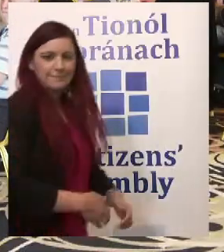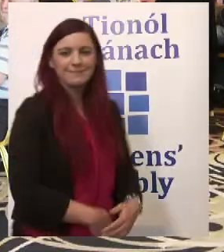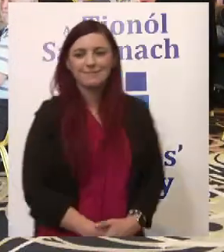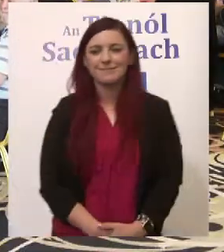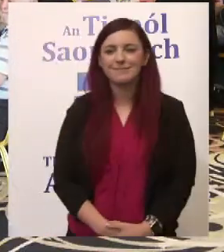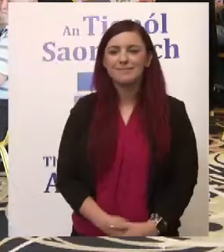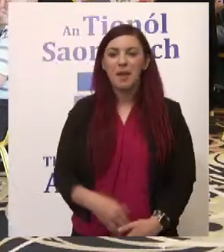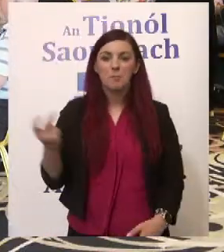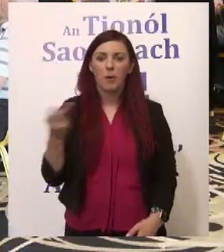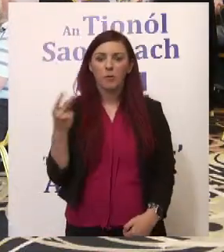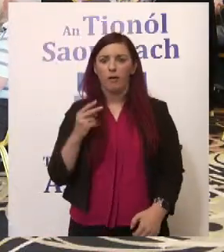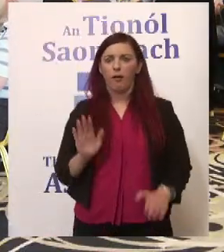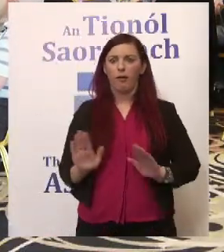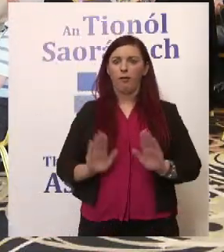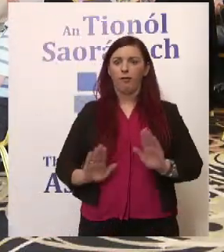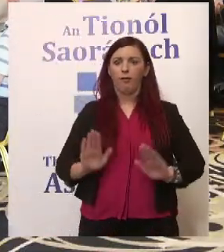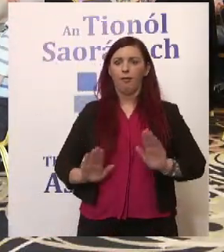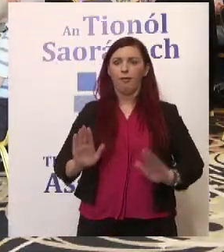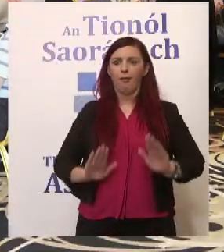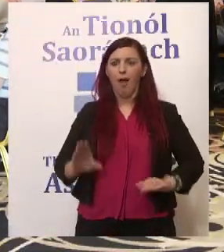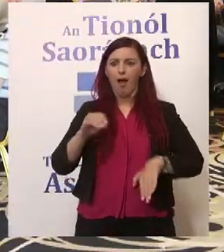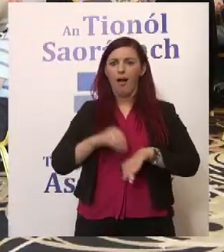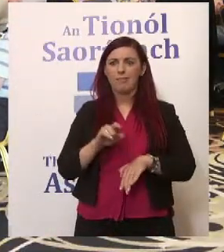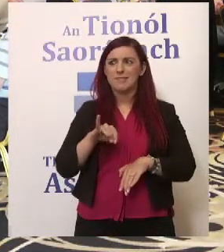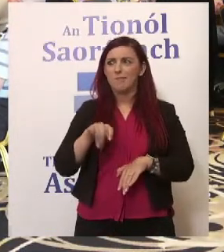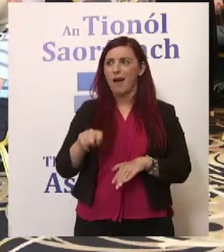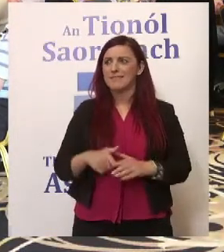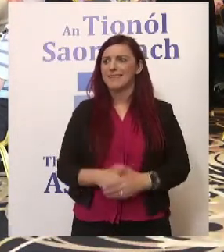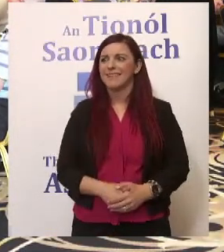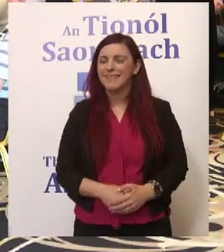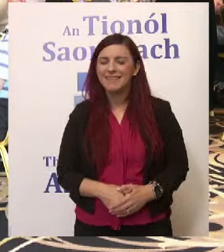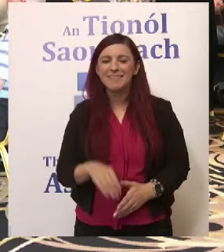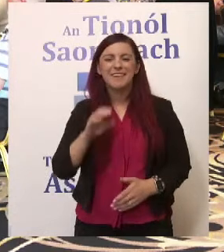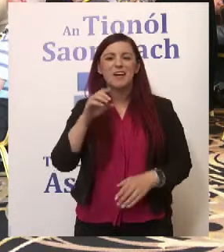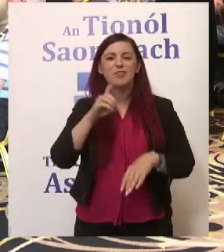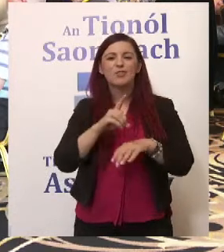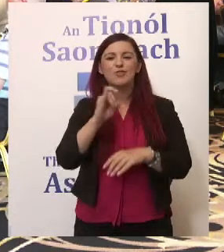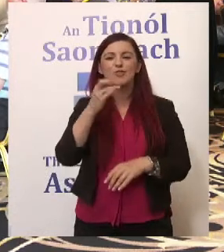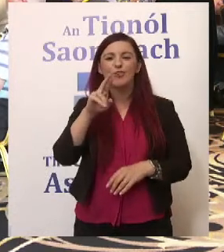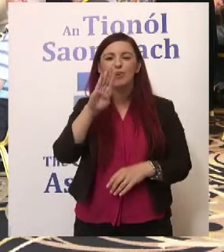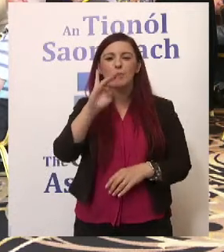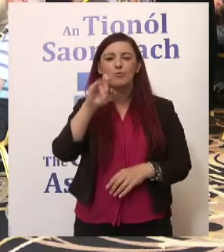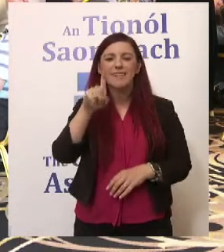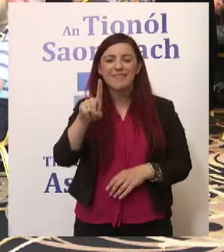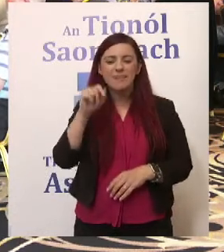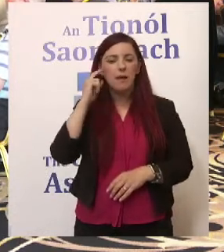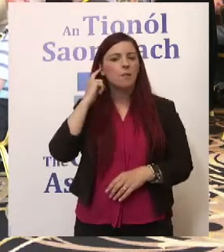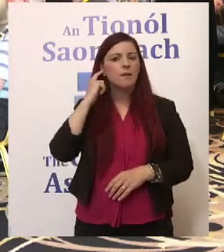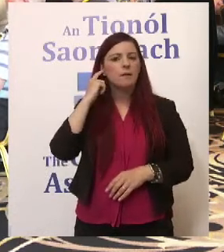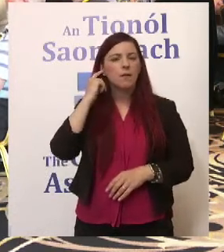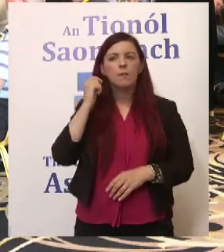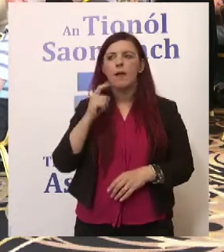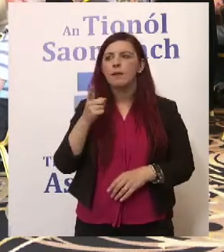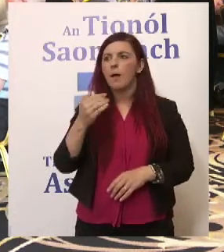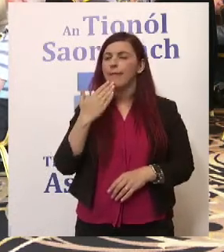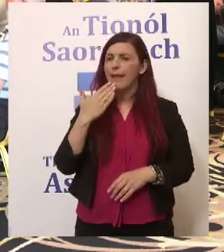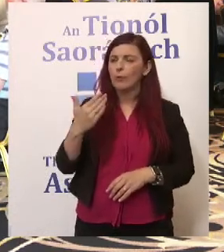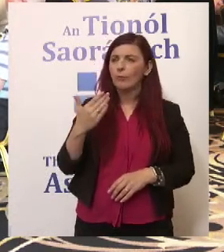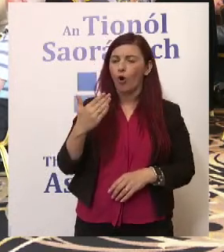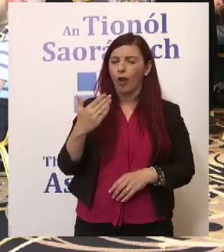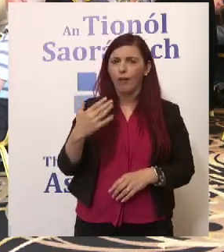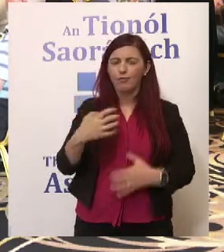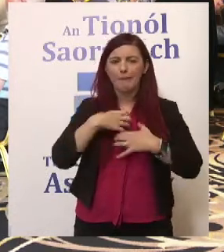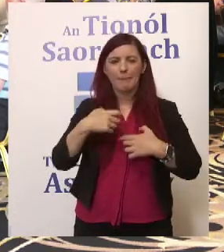And thanks for putting me on the spot. Yeah, thank you, Chairperson, for a Sunday morning. But